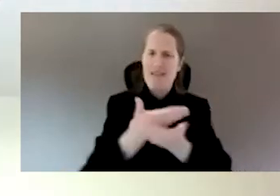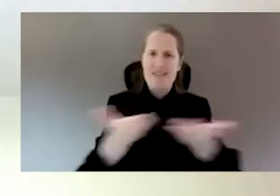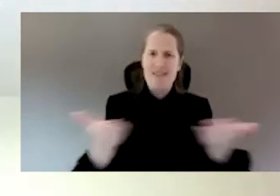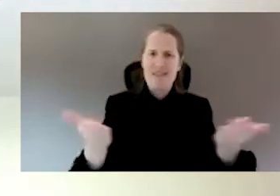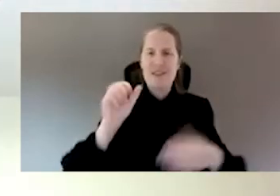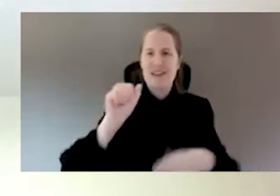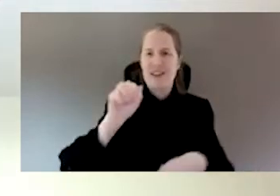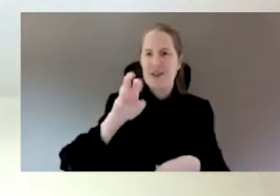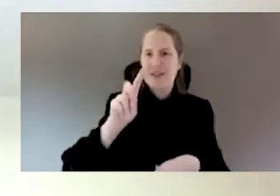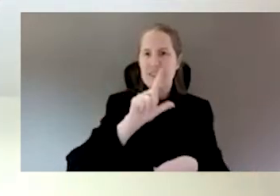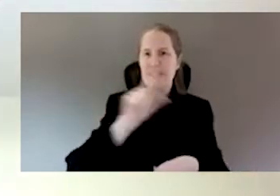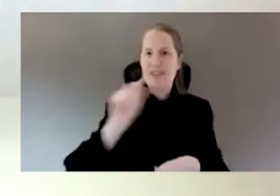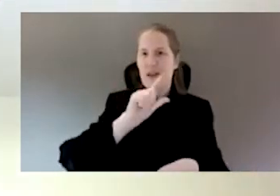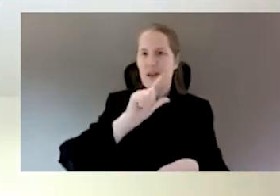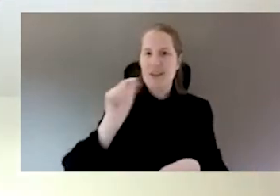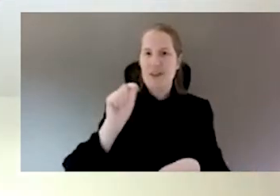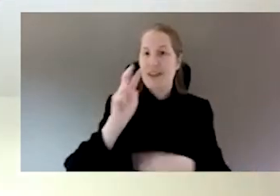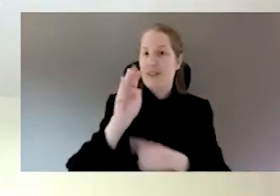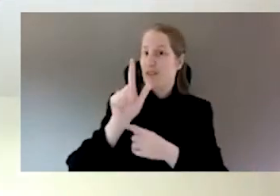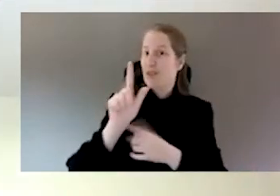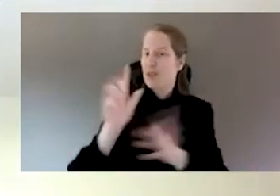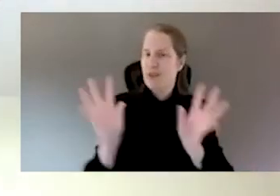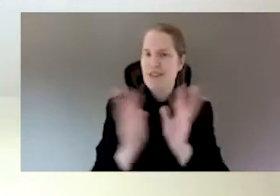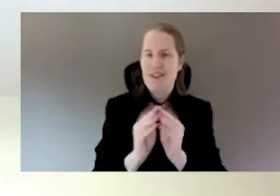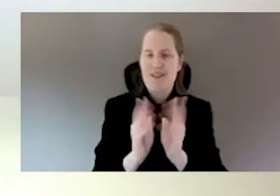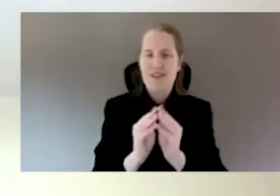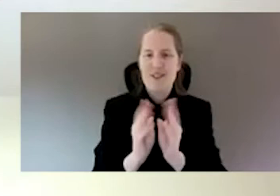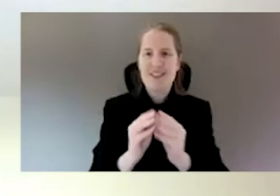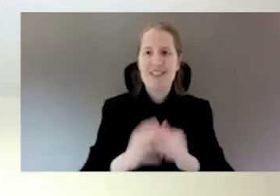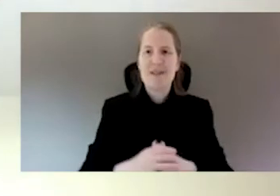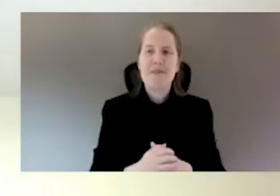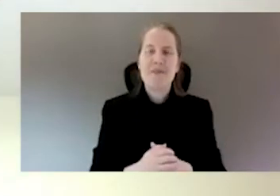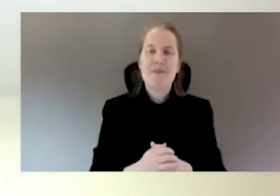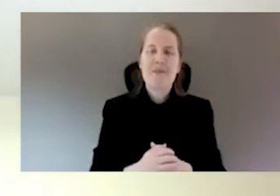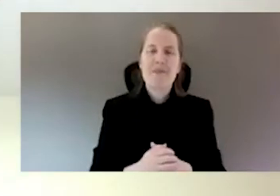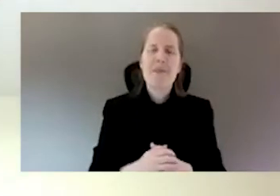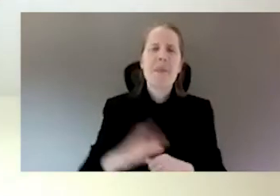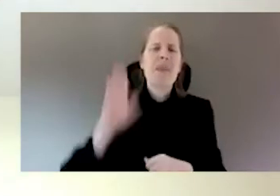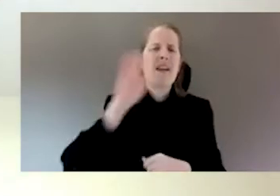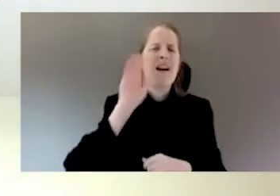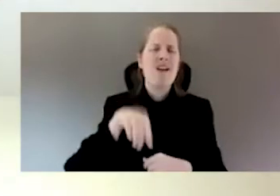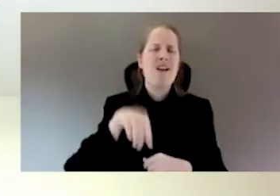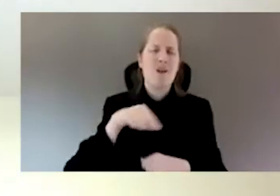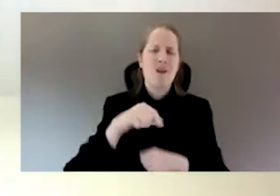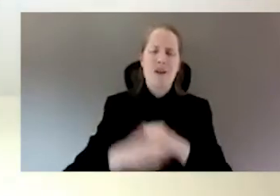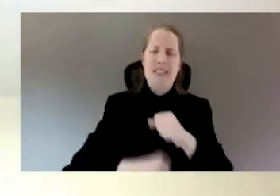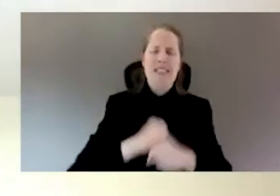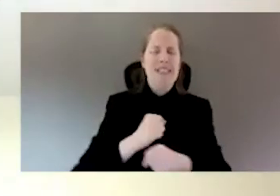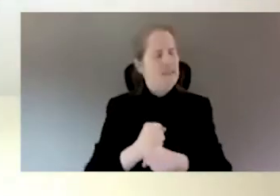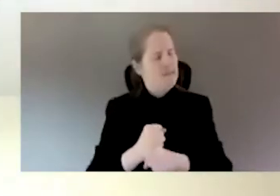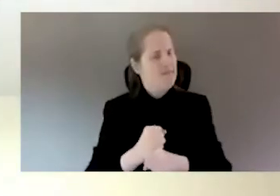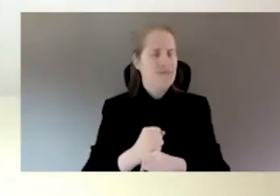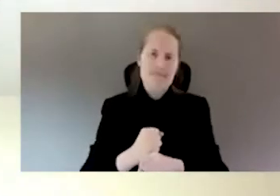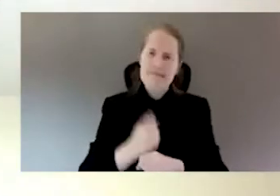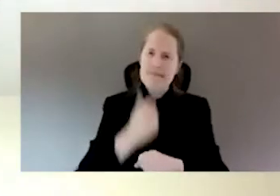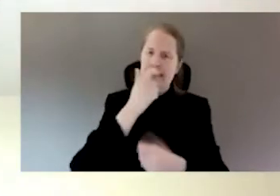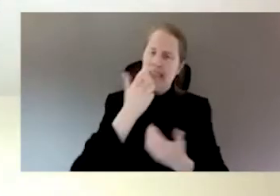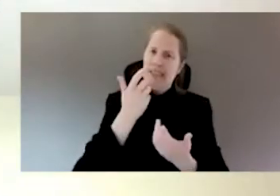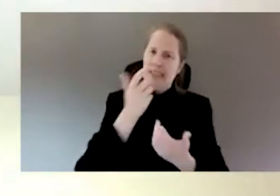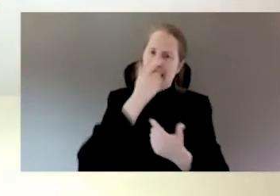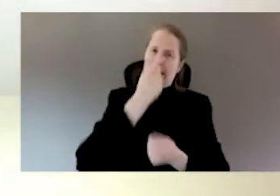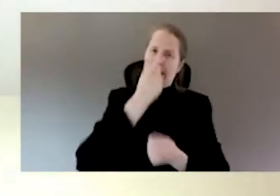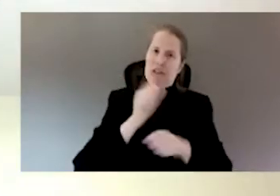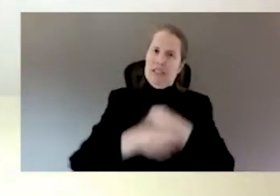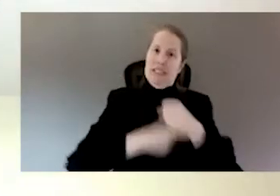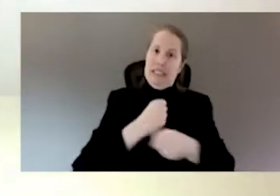to AUCD 2020 virtual conference. I know this year has been an interesting year with the pandemic,